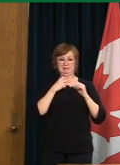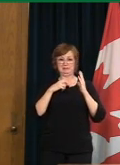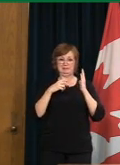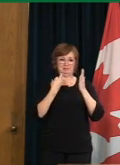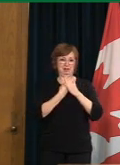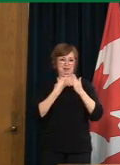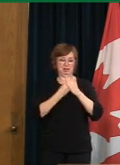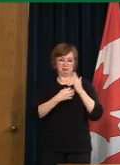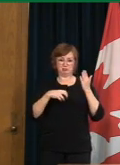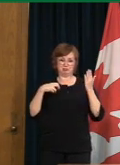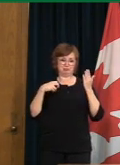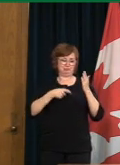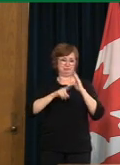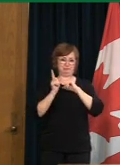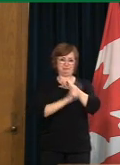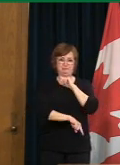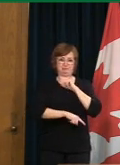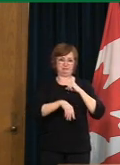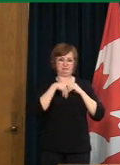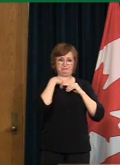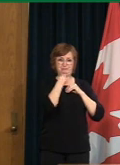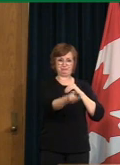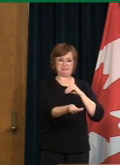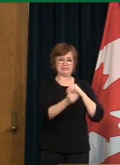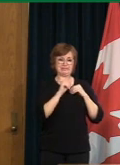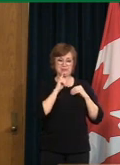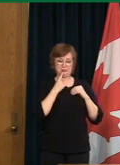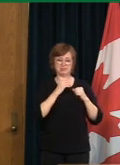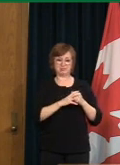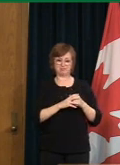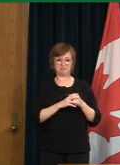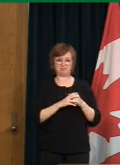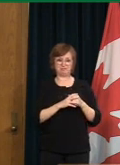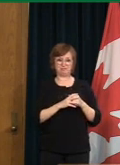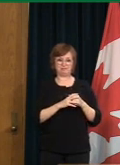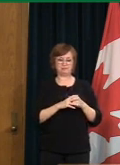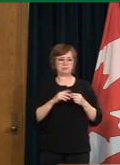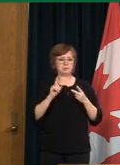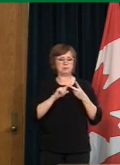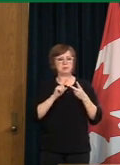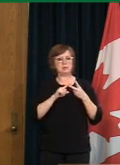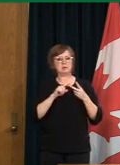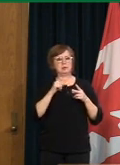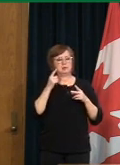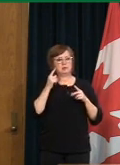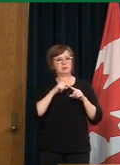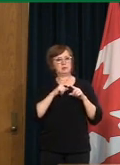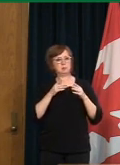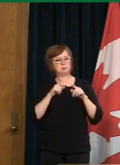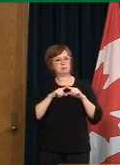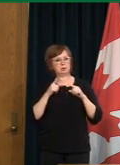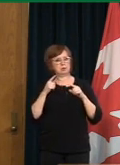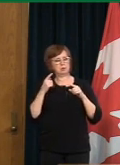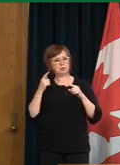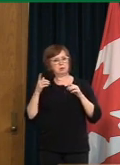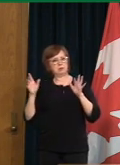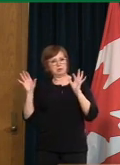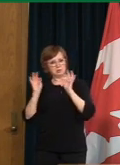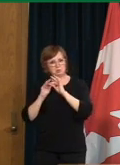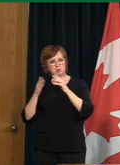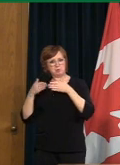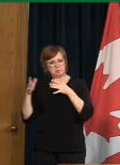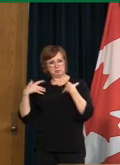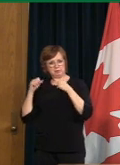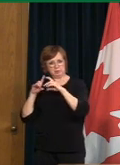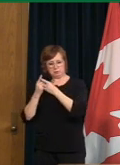think the fines are, very severe, and they have been administered after a public health investigation has occurred